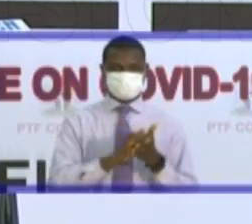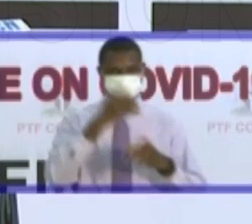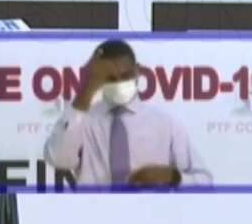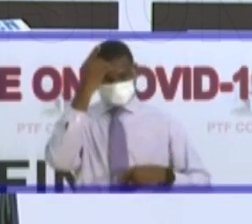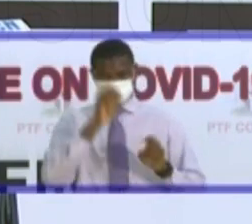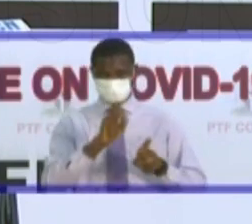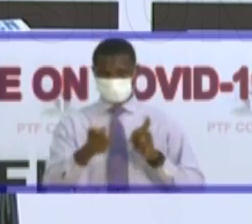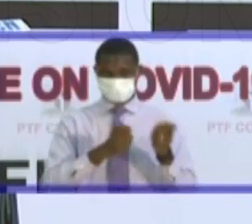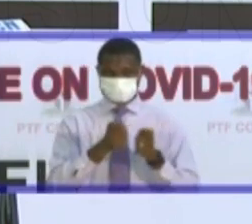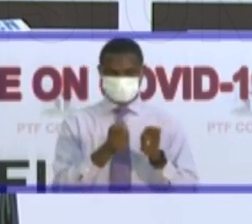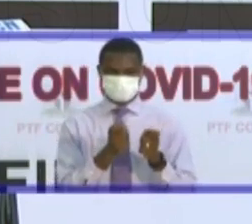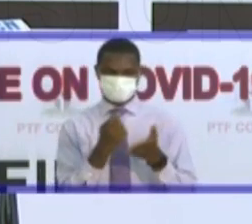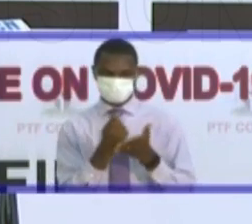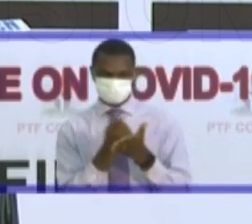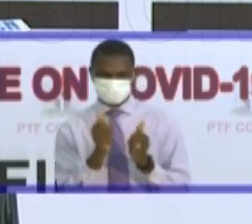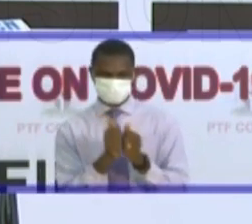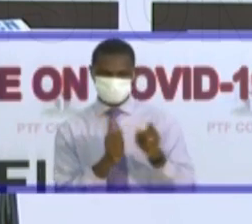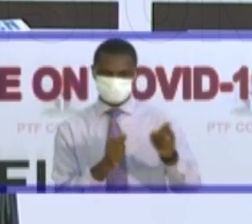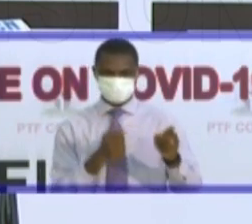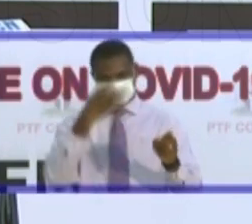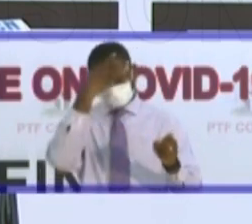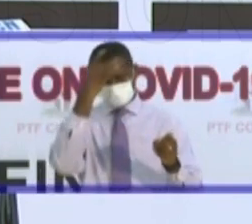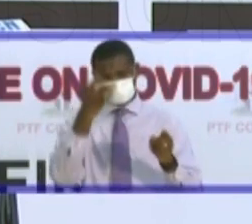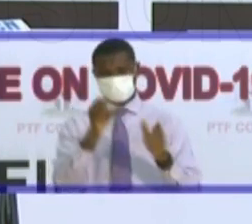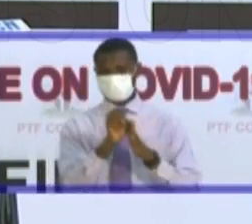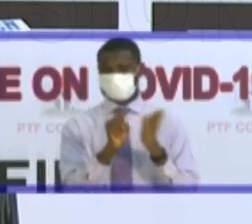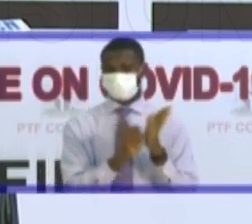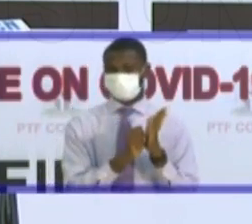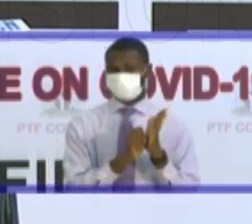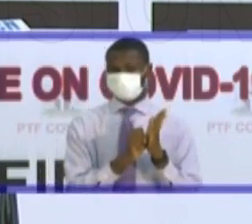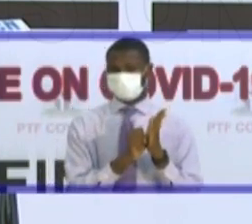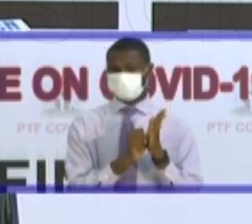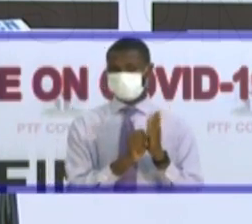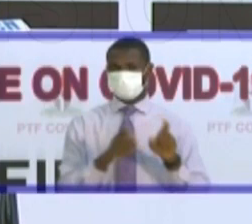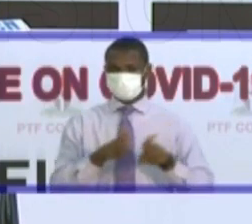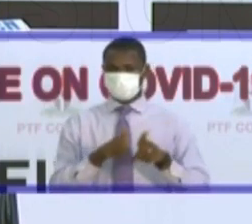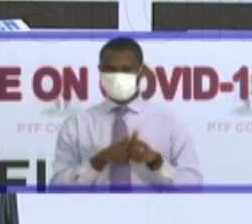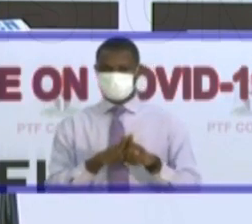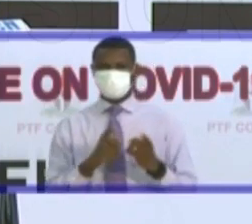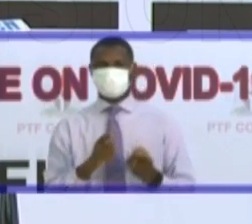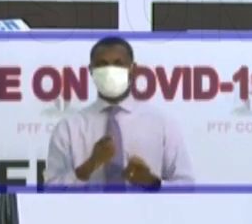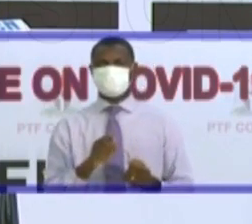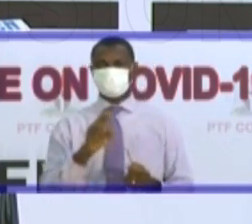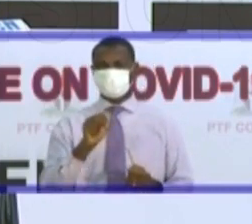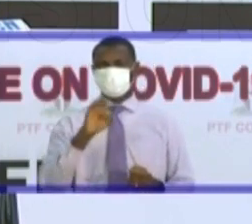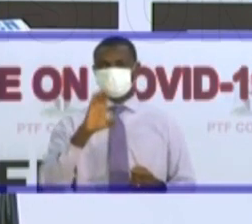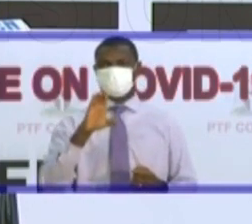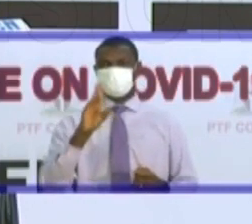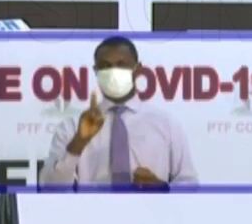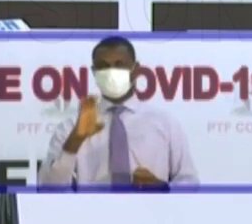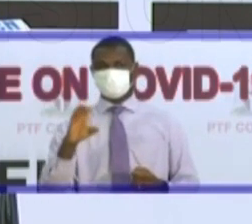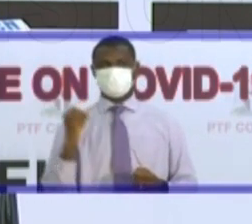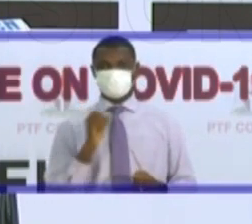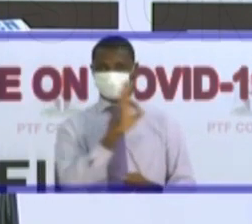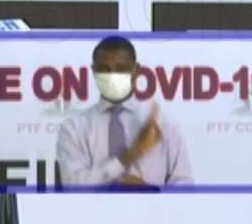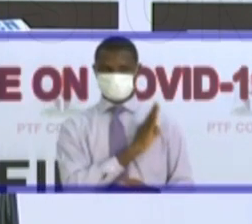of Kano State and also 16 officers from NCDC were there to